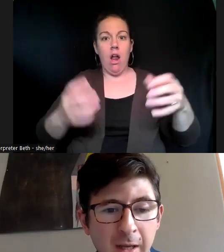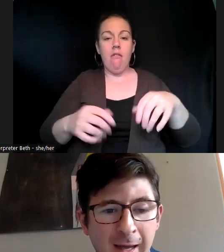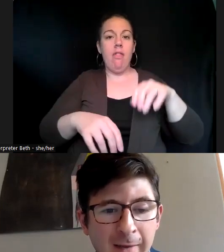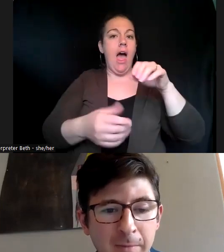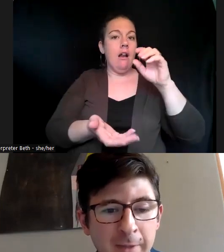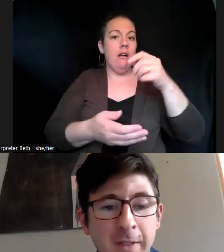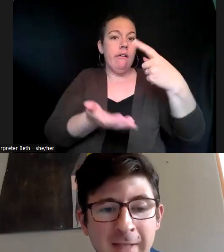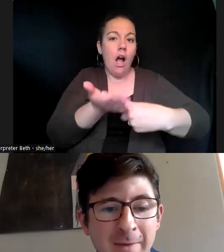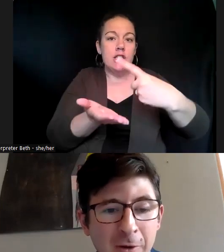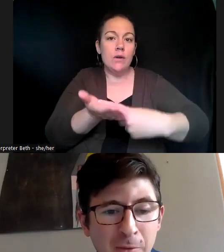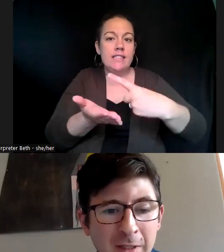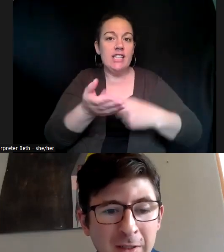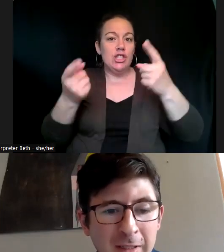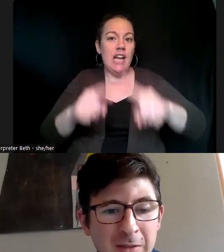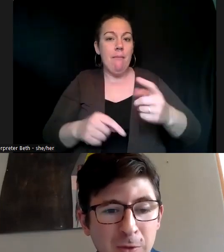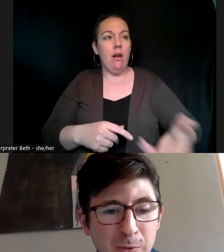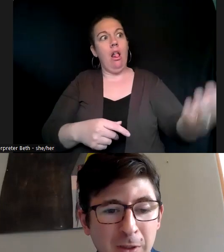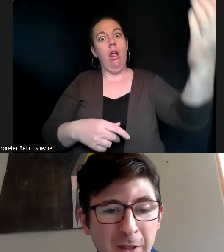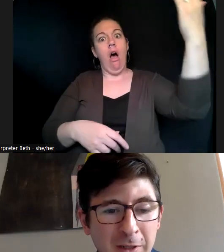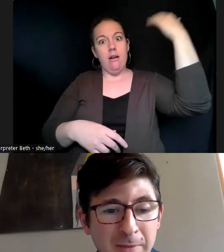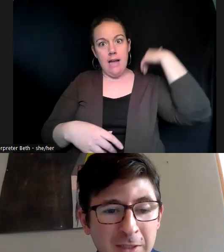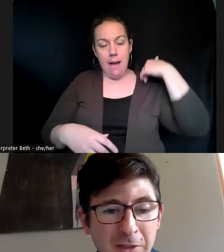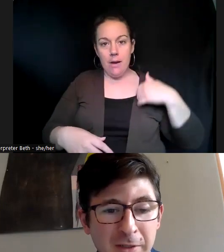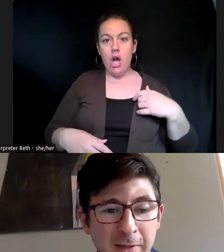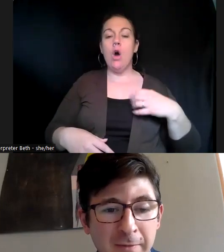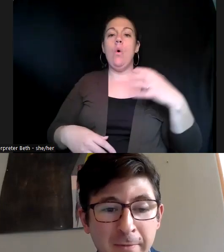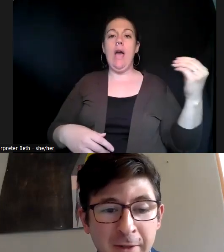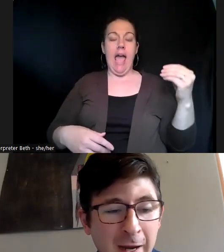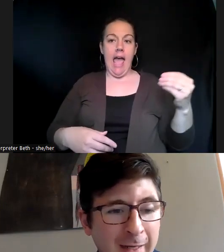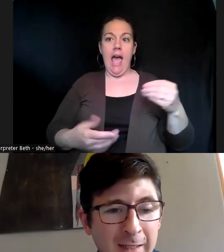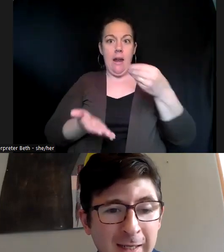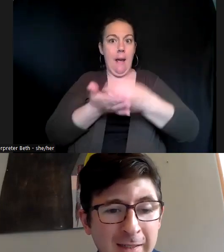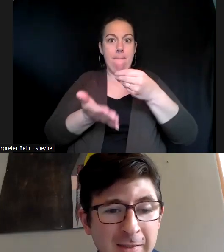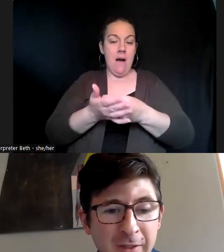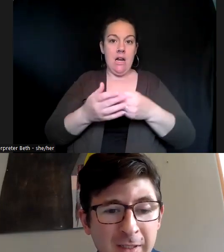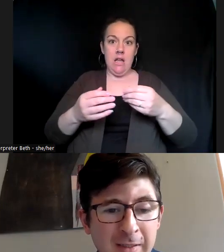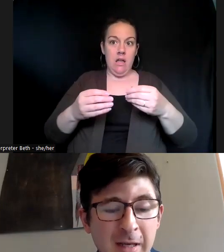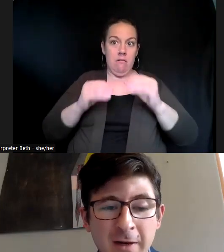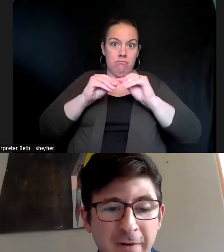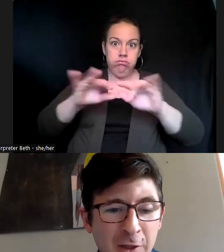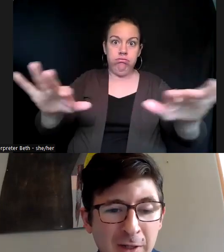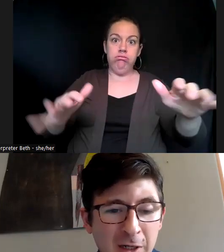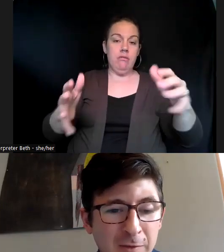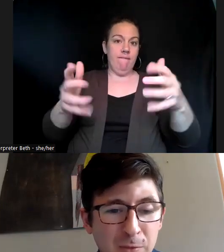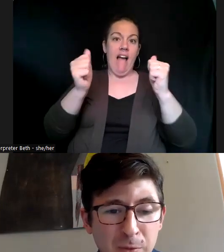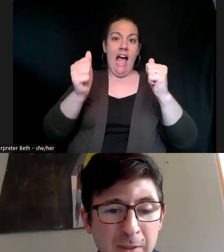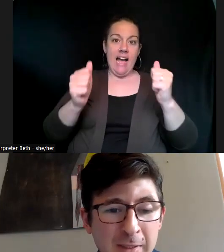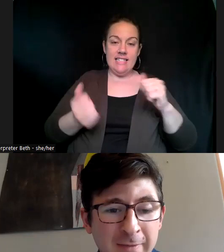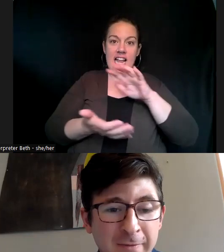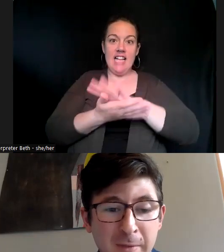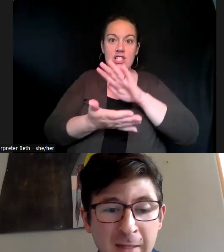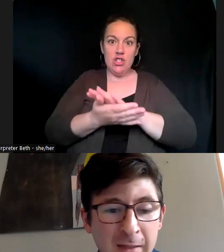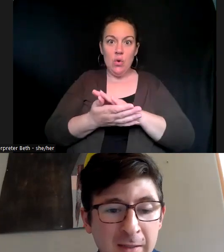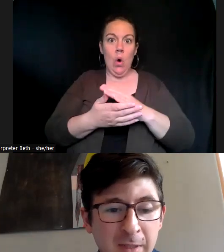ago. And the funds came out quickly, and schools were under pressure of figuring out how to allocate these funds, following all of the rules